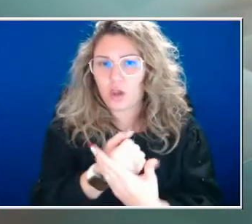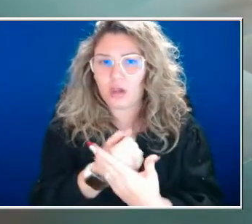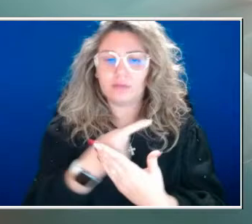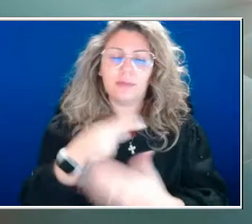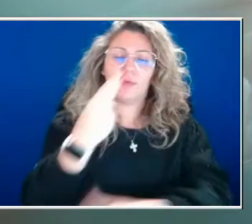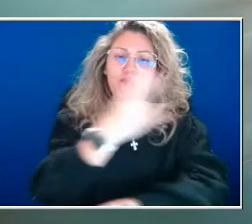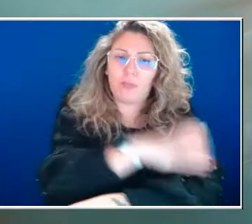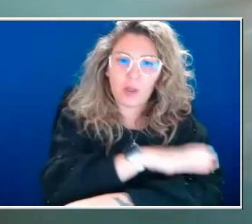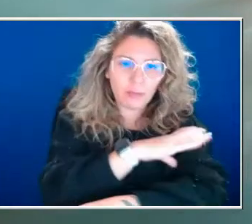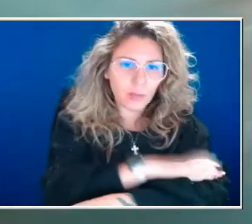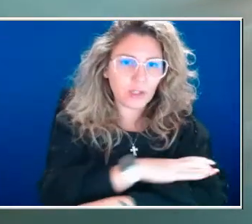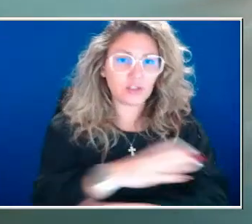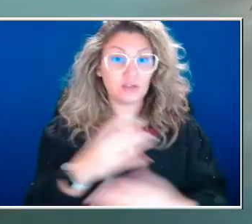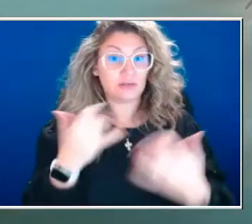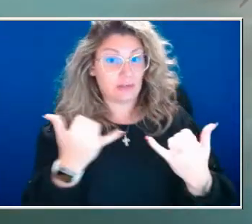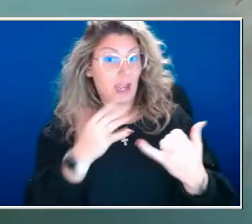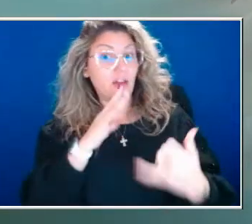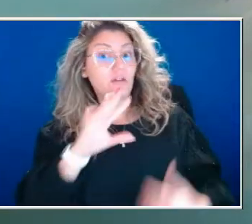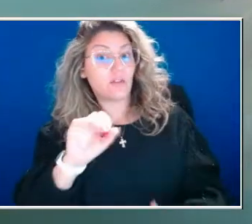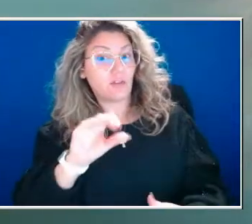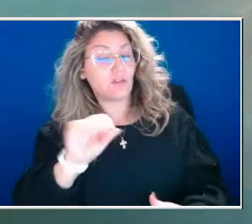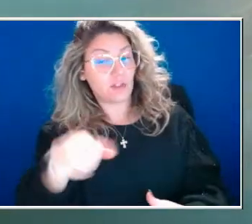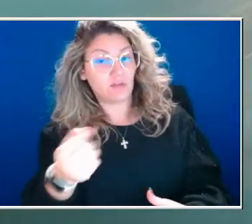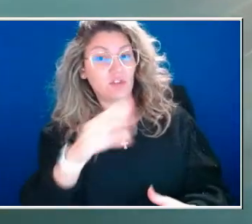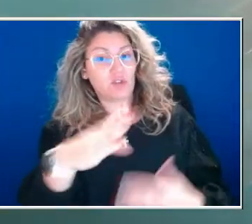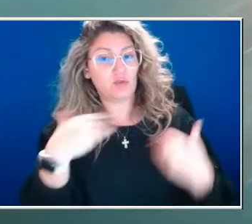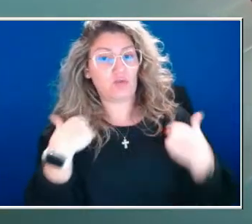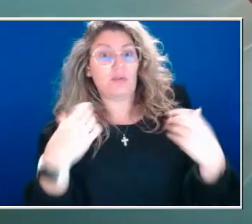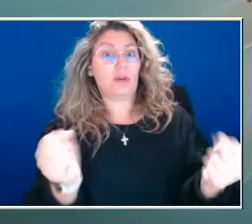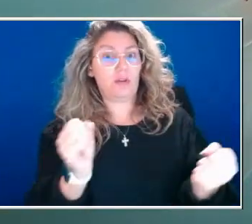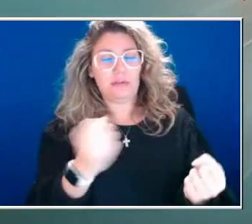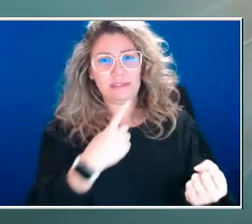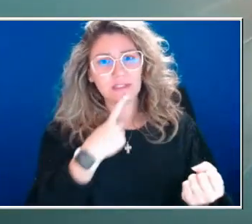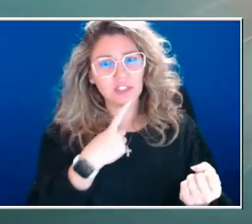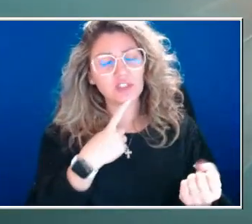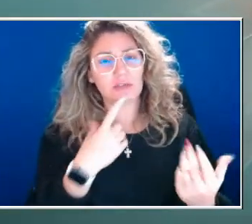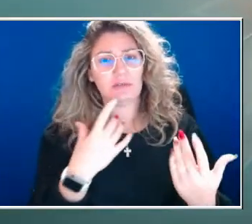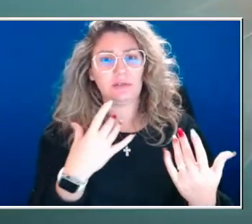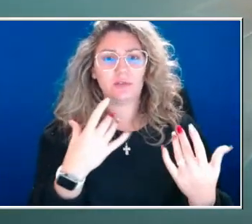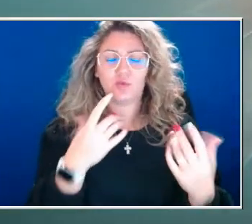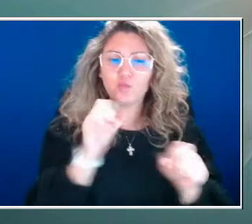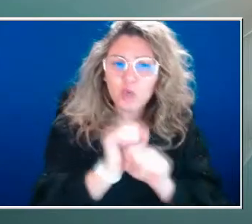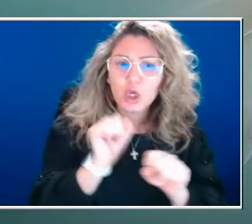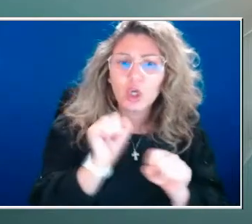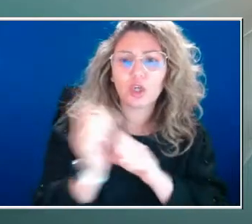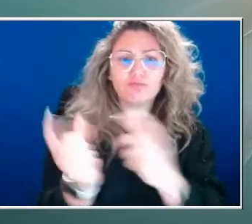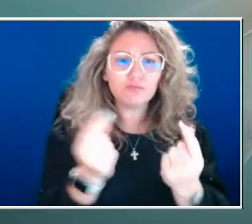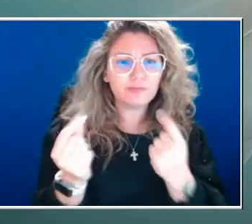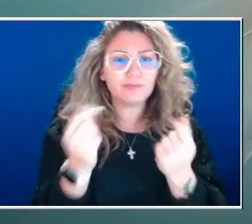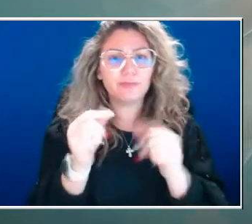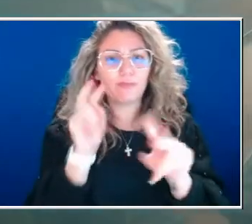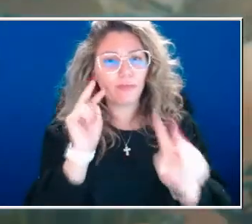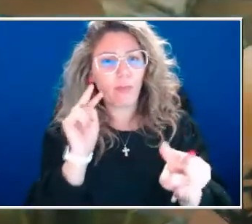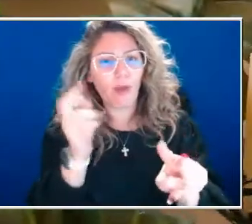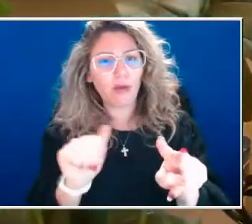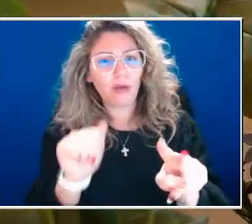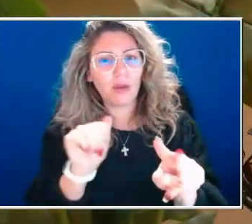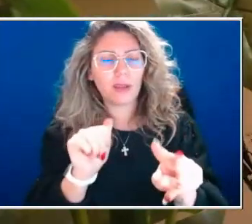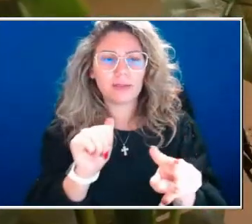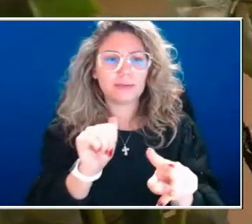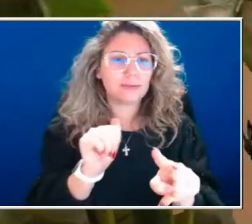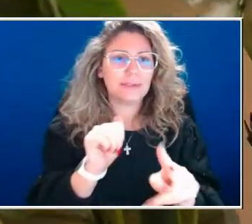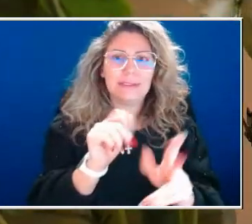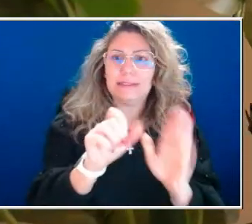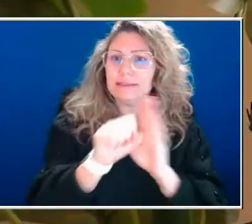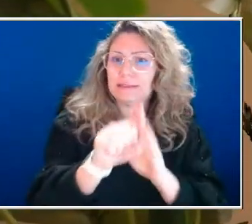50s now, Amy is taking her health seriously, working diligently with her doctors to monitor for any signs of heart trouble. And she has